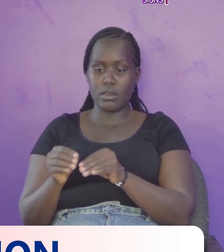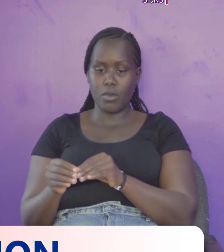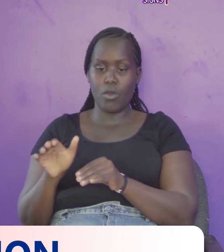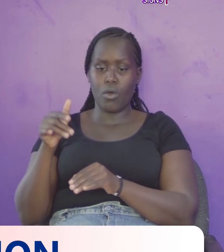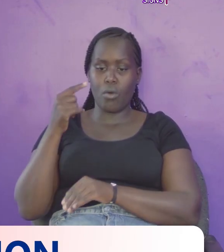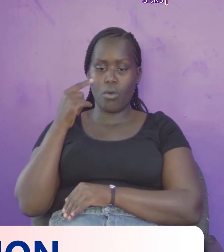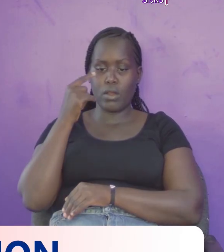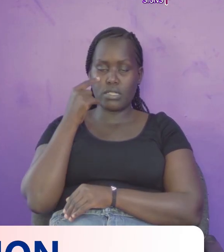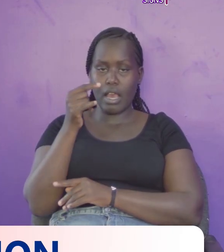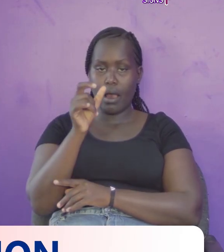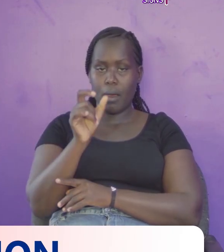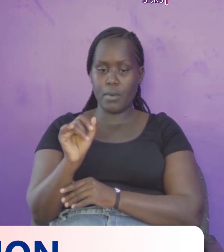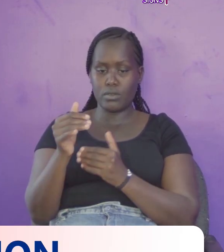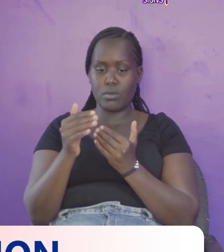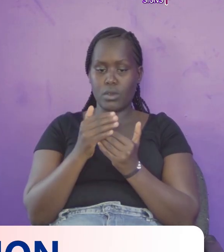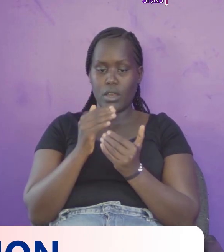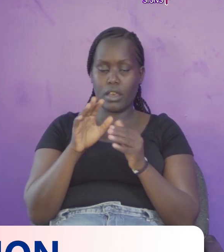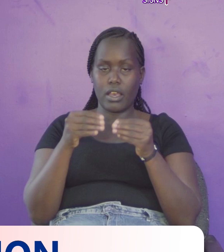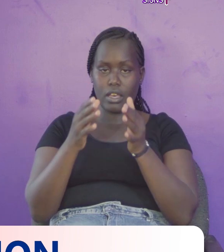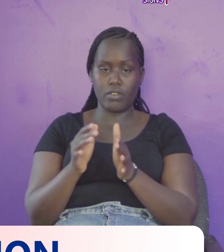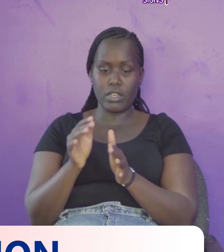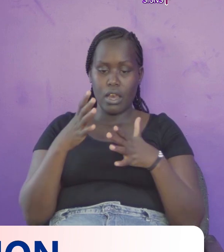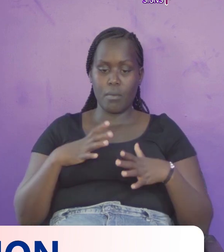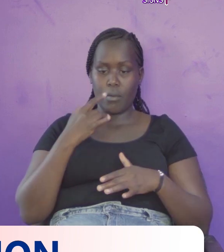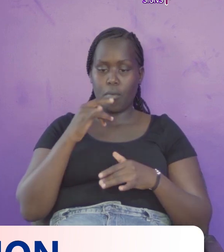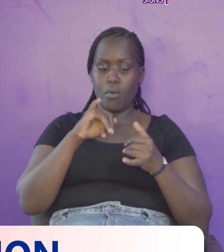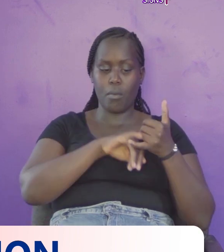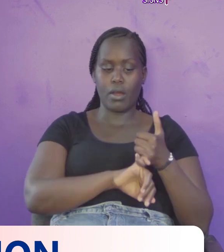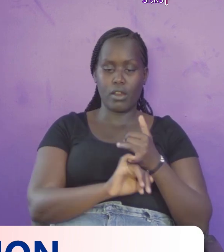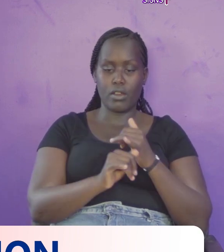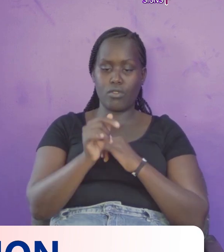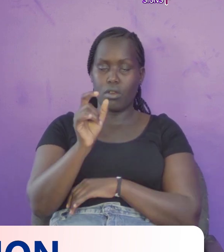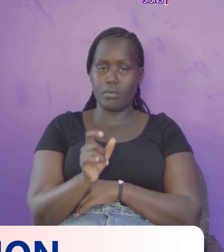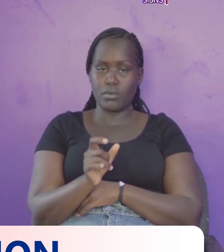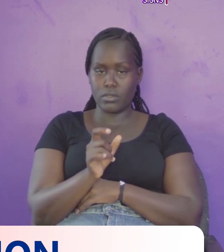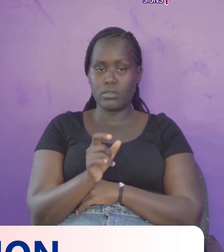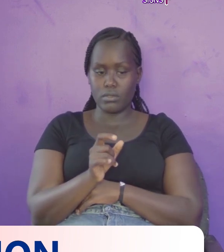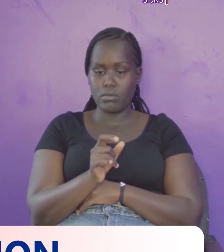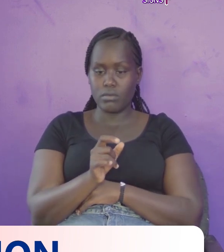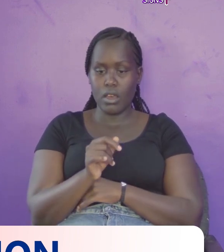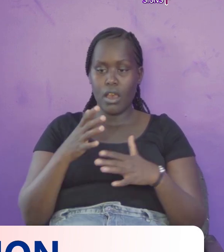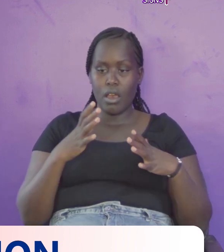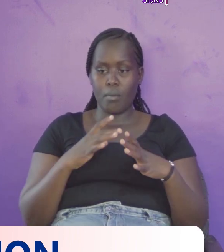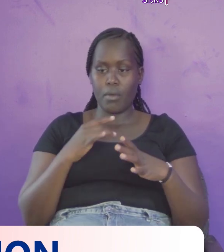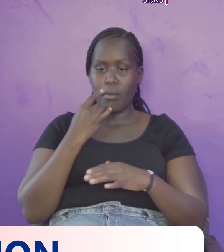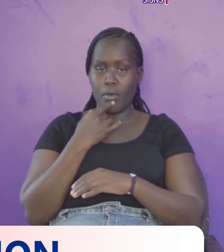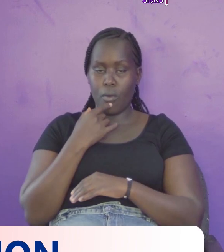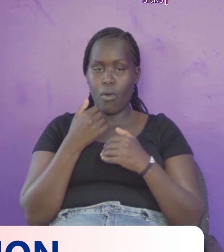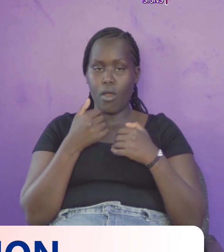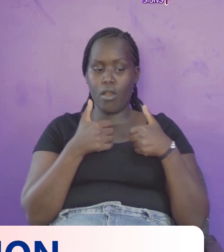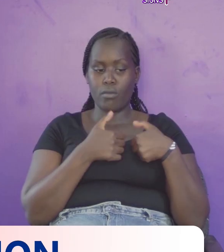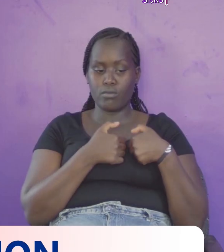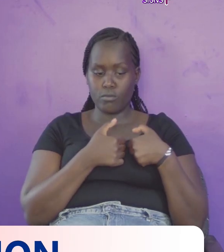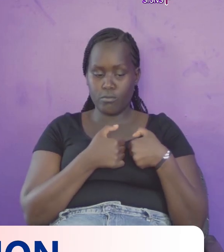there. Caregivers. These are people who are married to somebody. These are people who are a boyfriend or